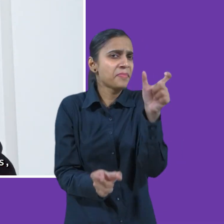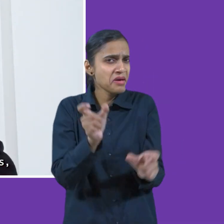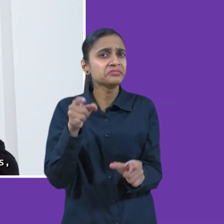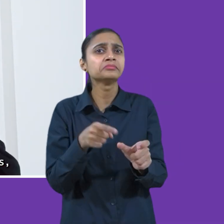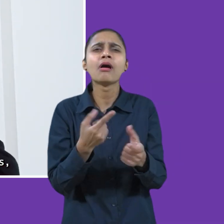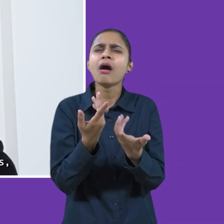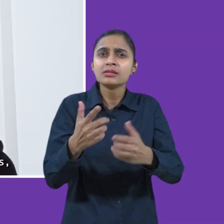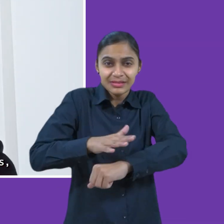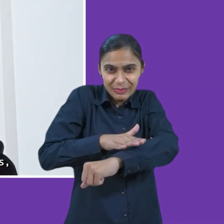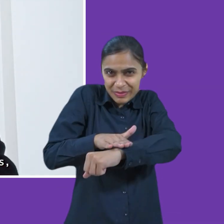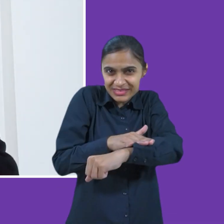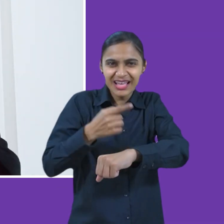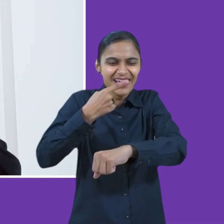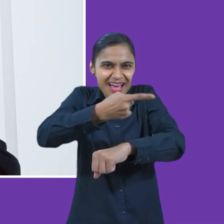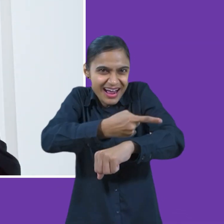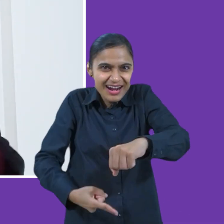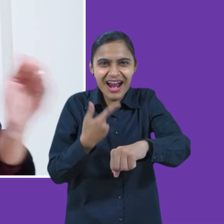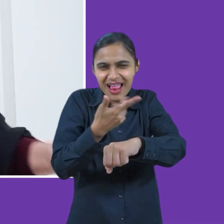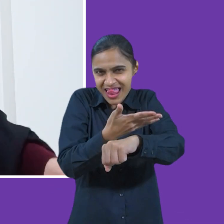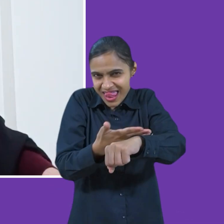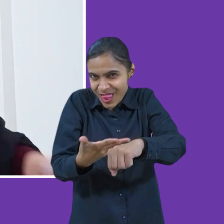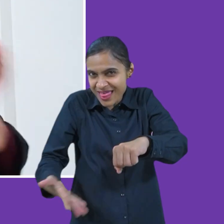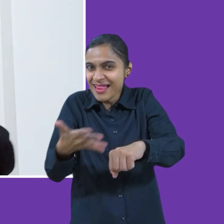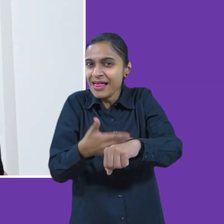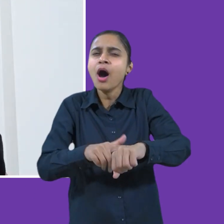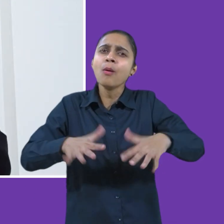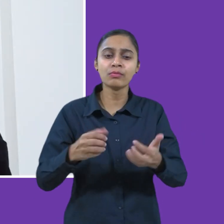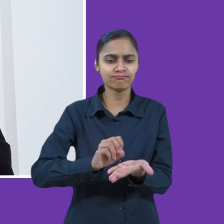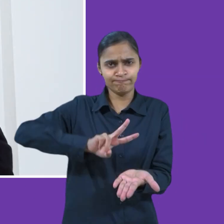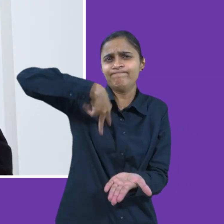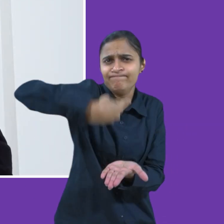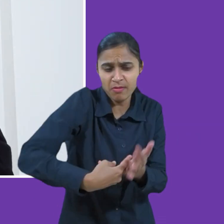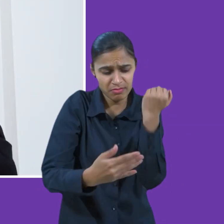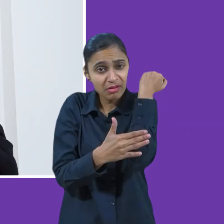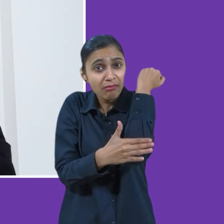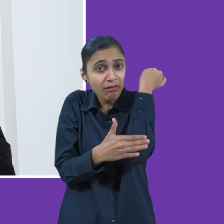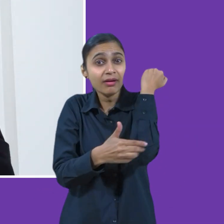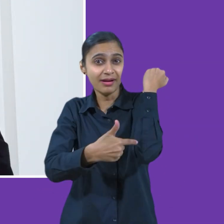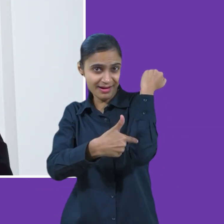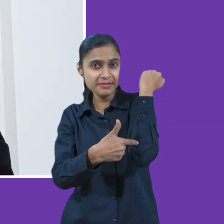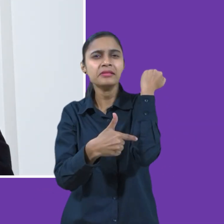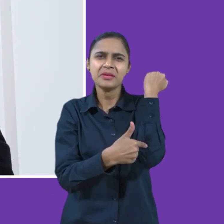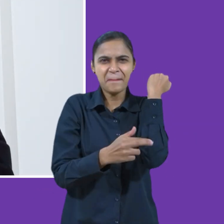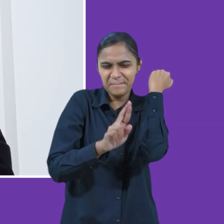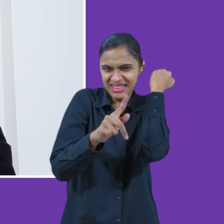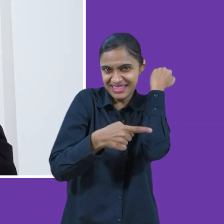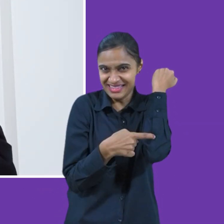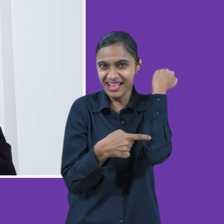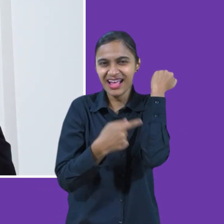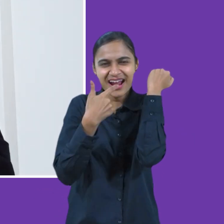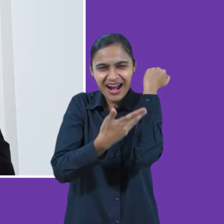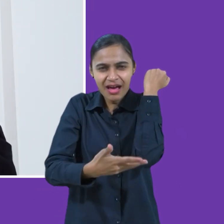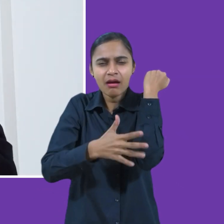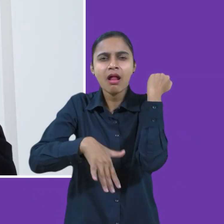This have come across in all age groups, right from children to adults. They had a cut or a wound, and